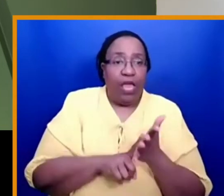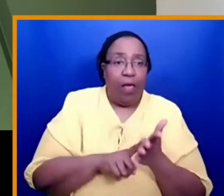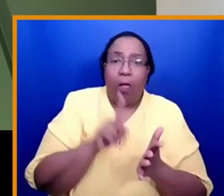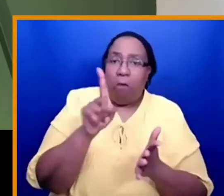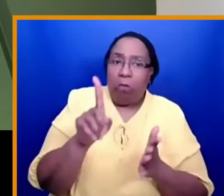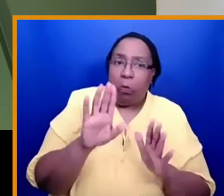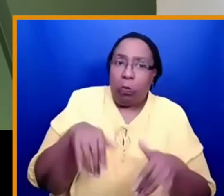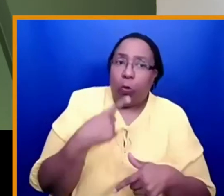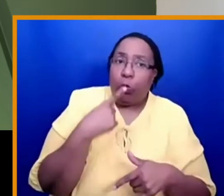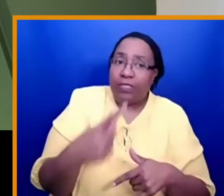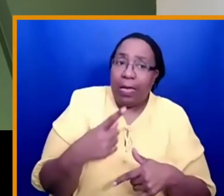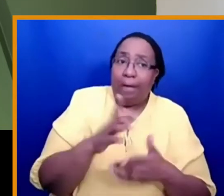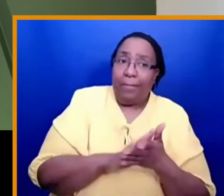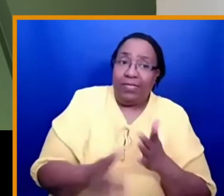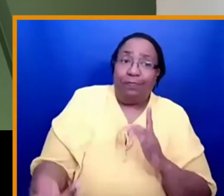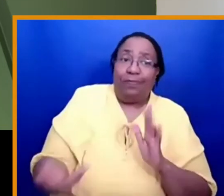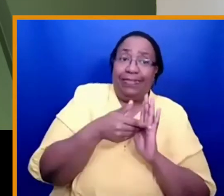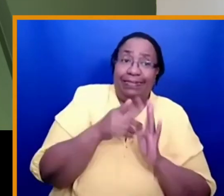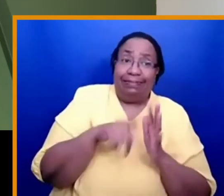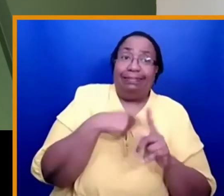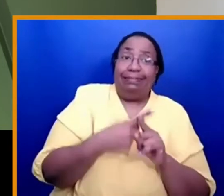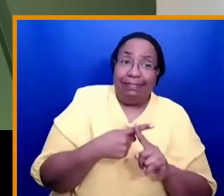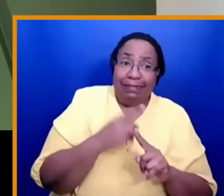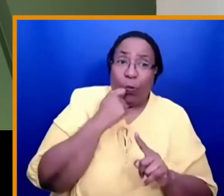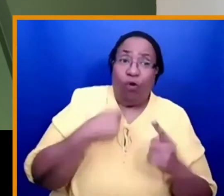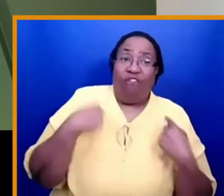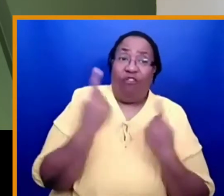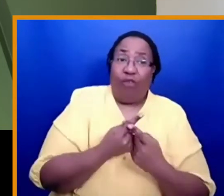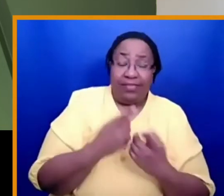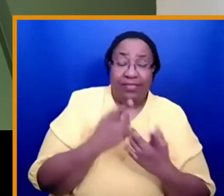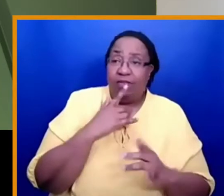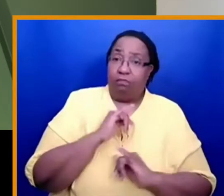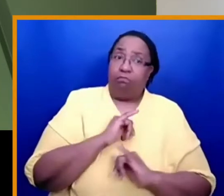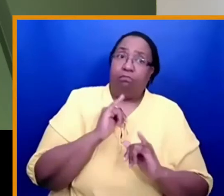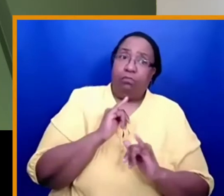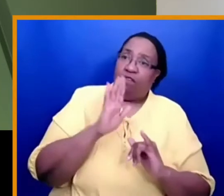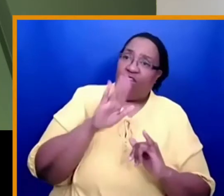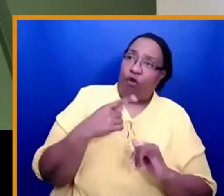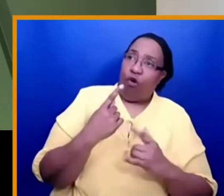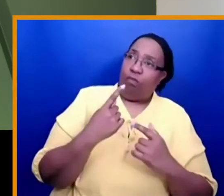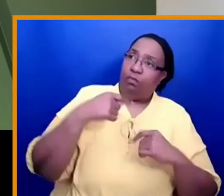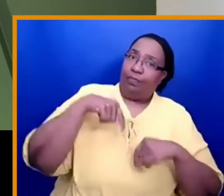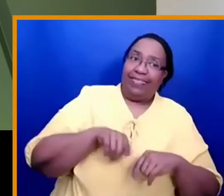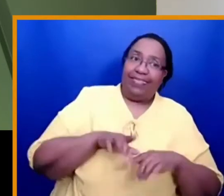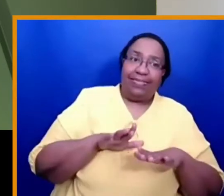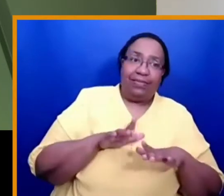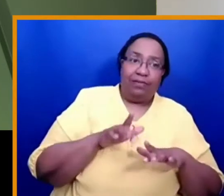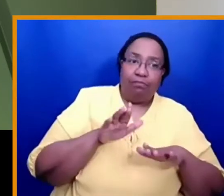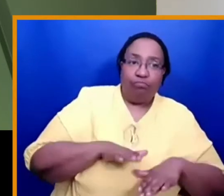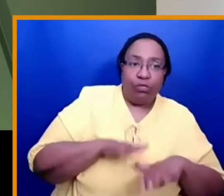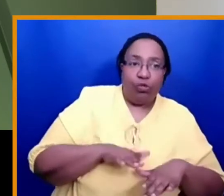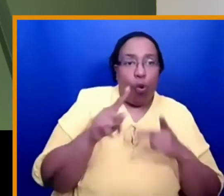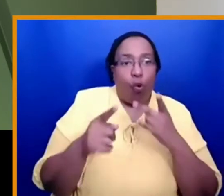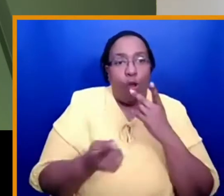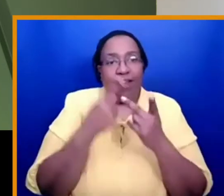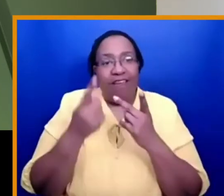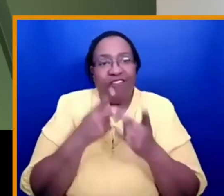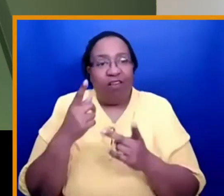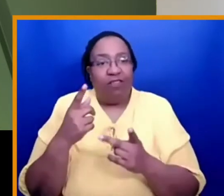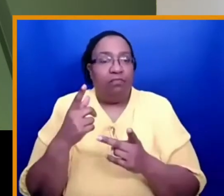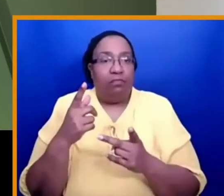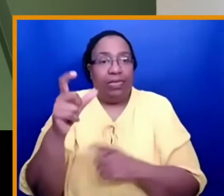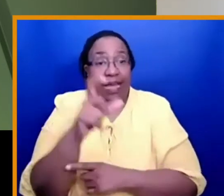shocks, whether the gas came from here or another country. Or that even on the most optimistic estimates, North Sea gas will run out by